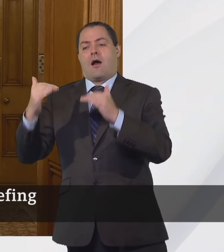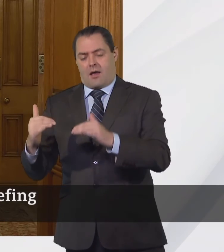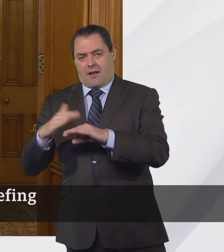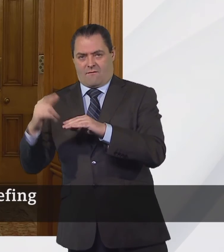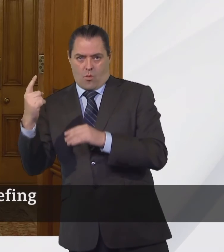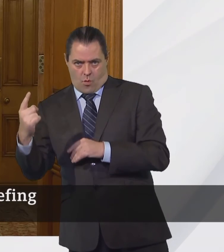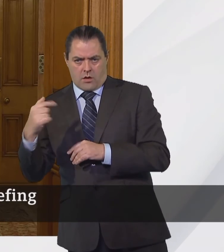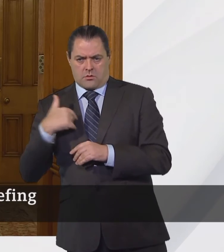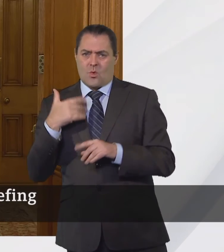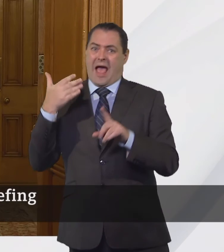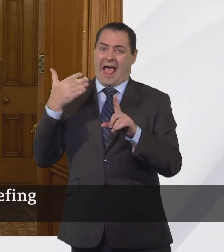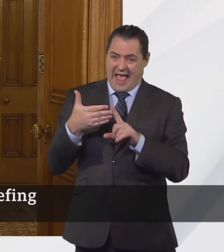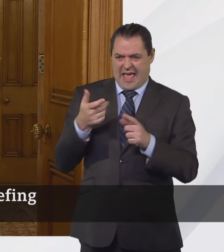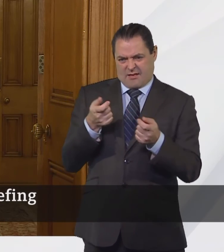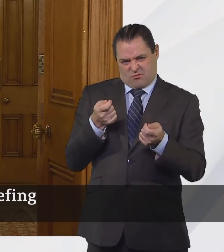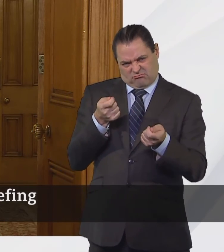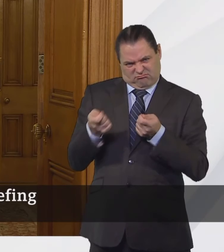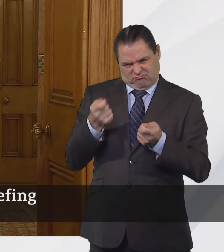achieve.